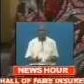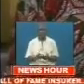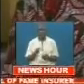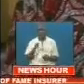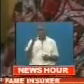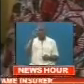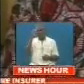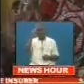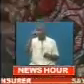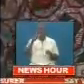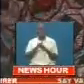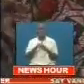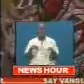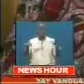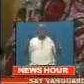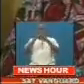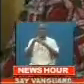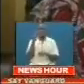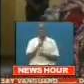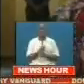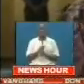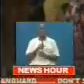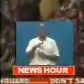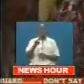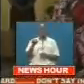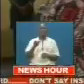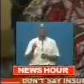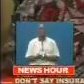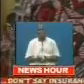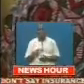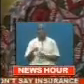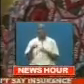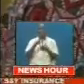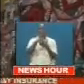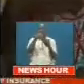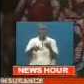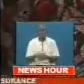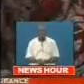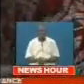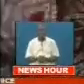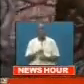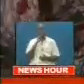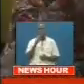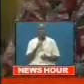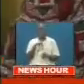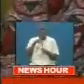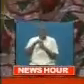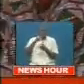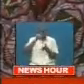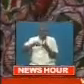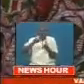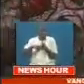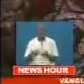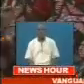Father who art in heaven. They just quote the same thing. We have done this thing. And they said the internal